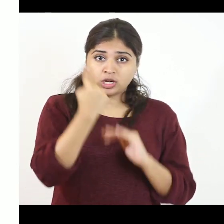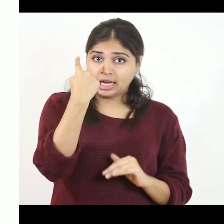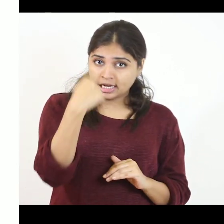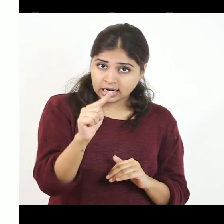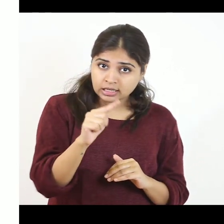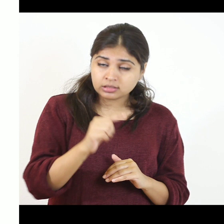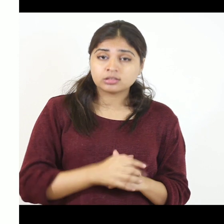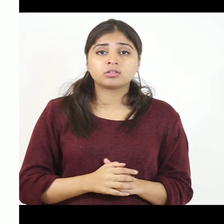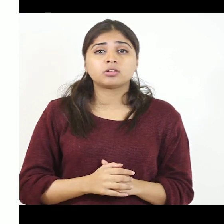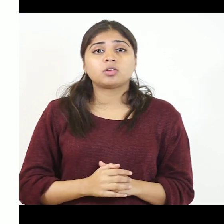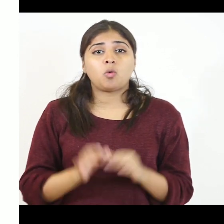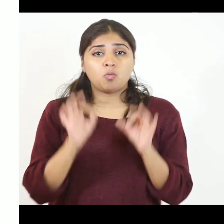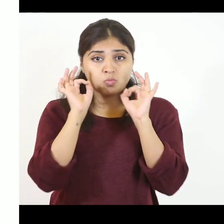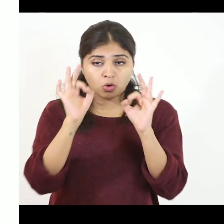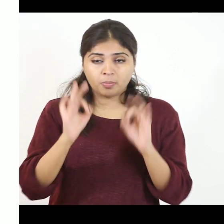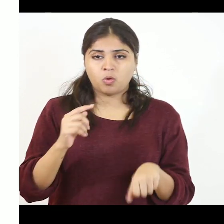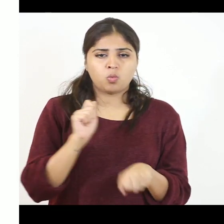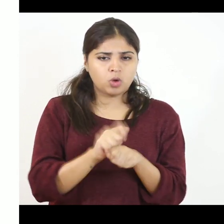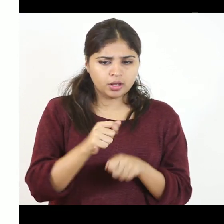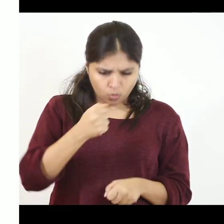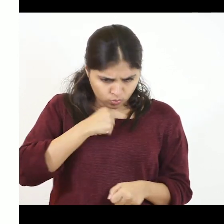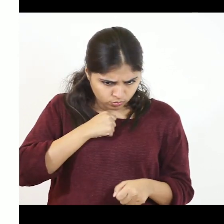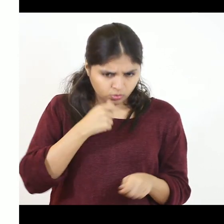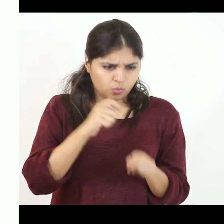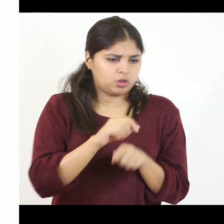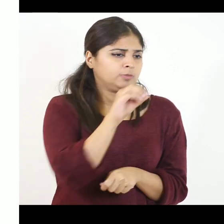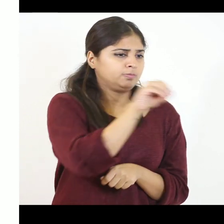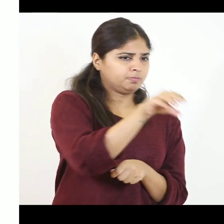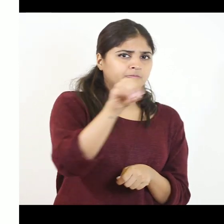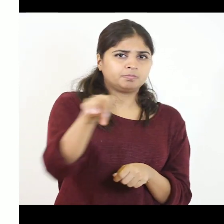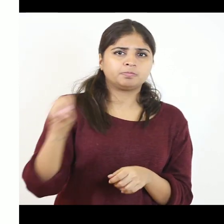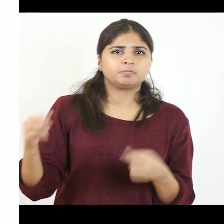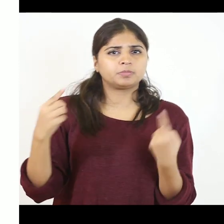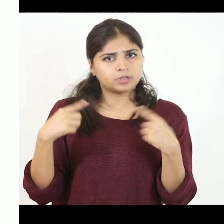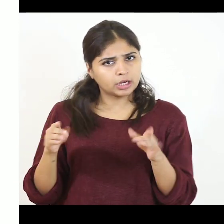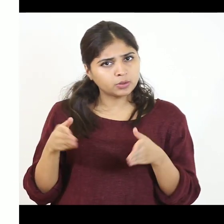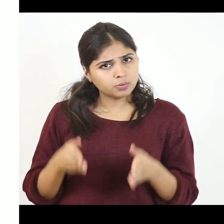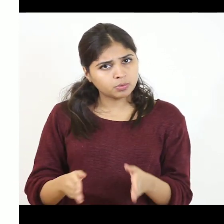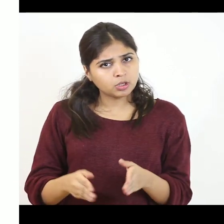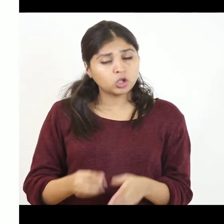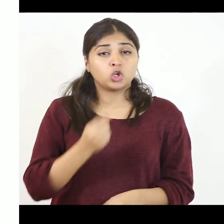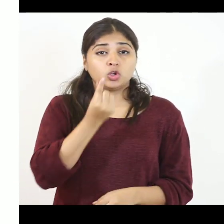proper delegation, utilizing modern technical media.